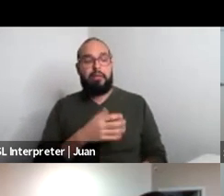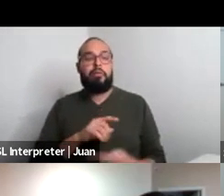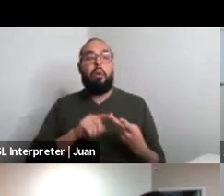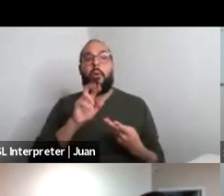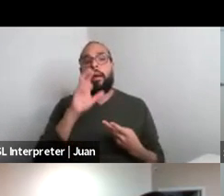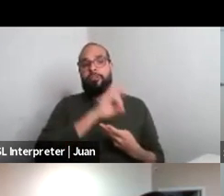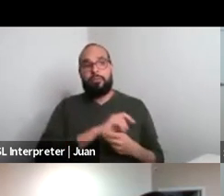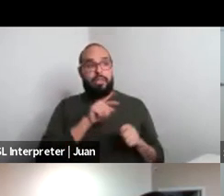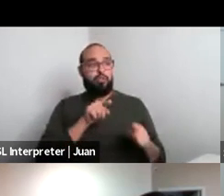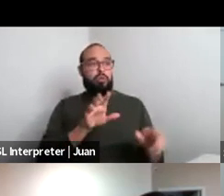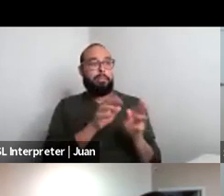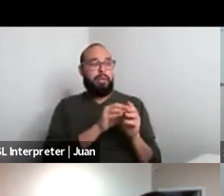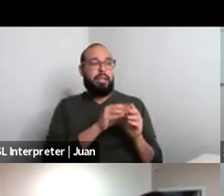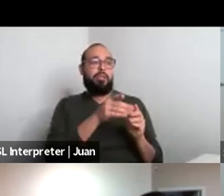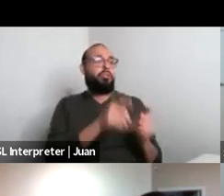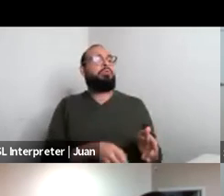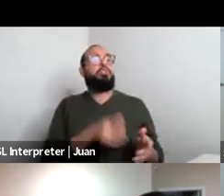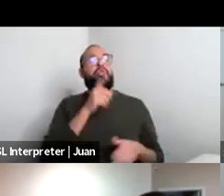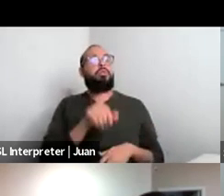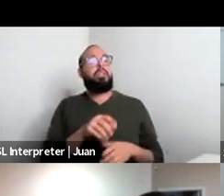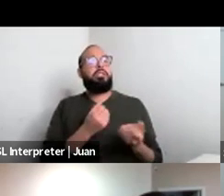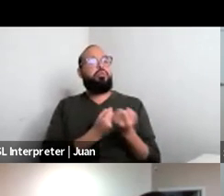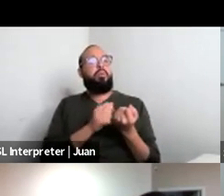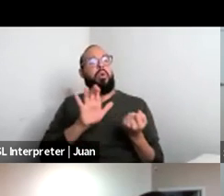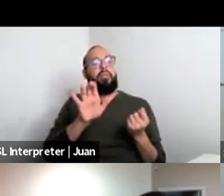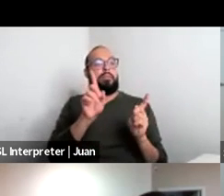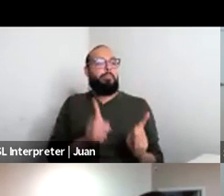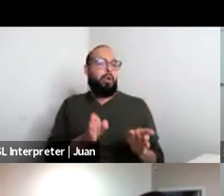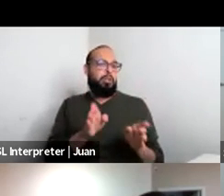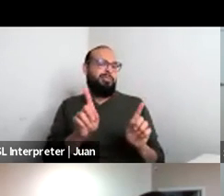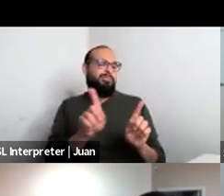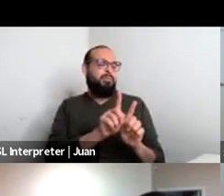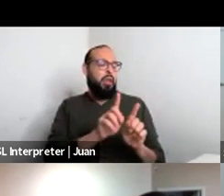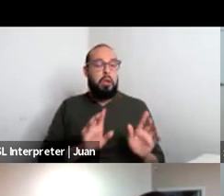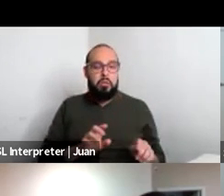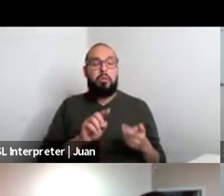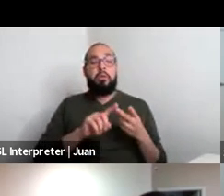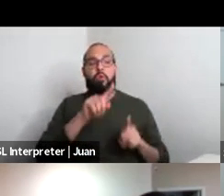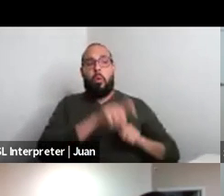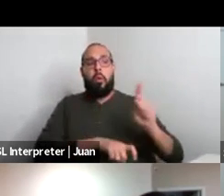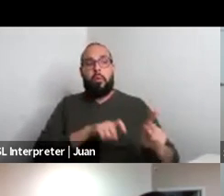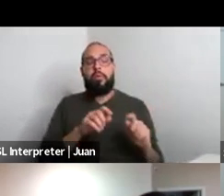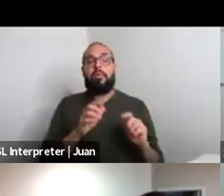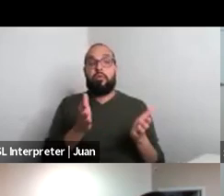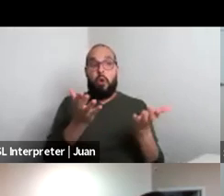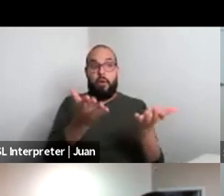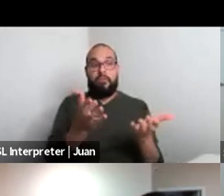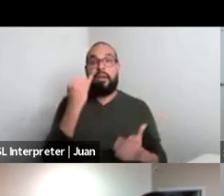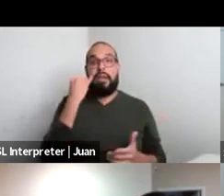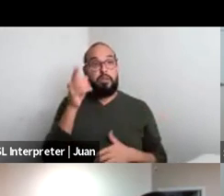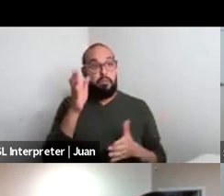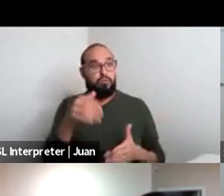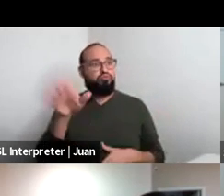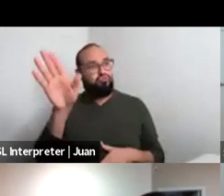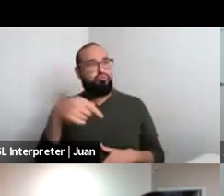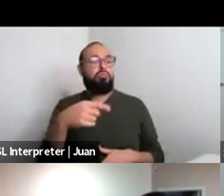just asking some more specific questions, and then also offering that someone could come and go. Like we could take breaks,